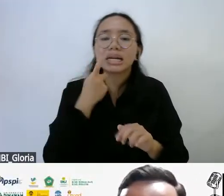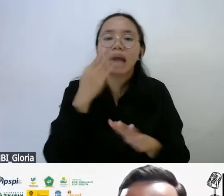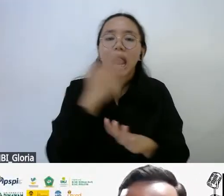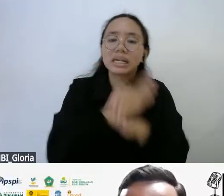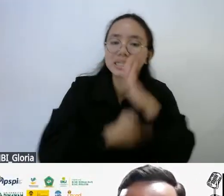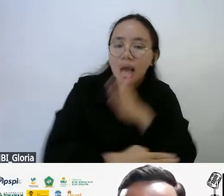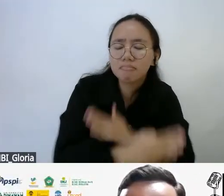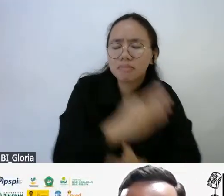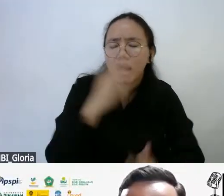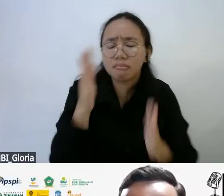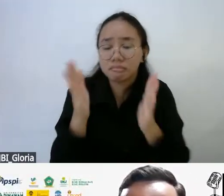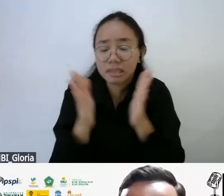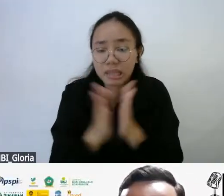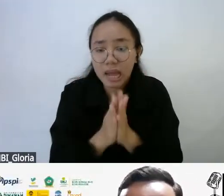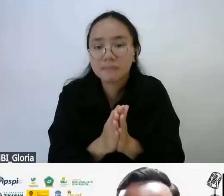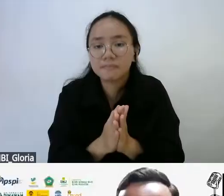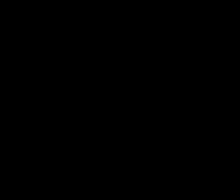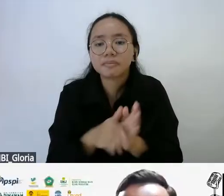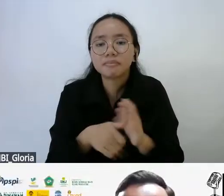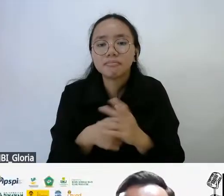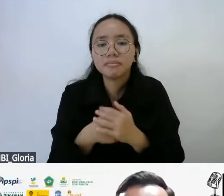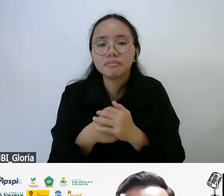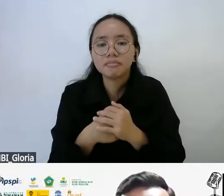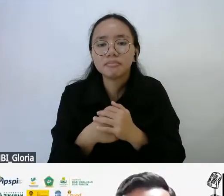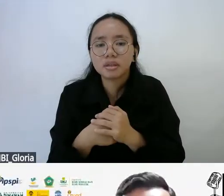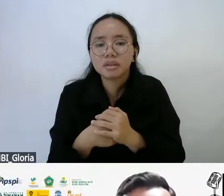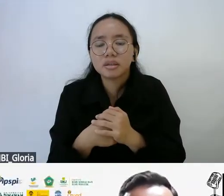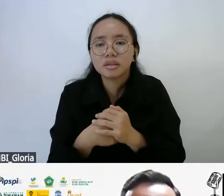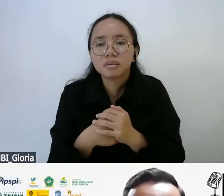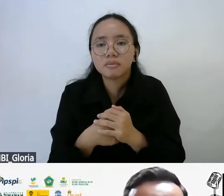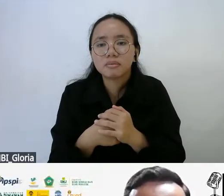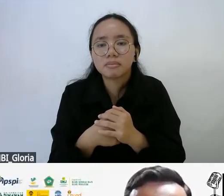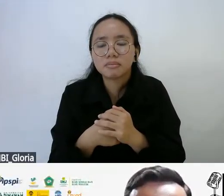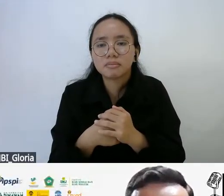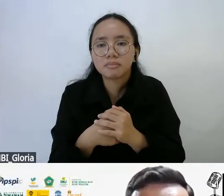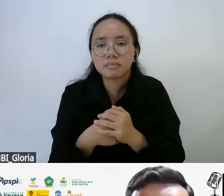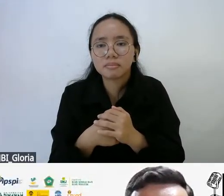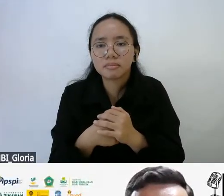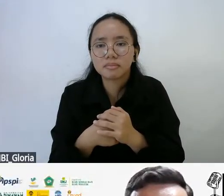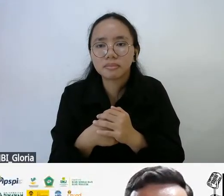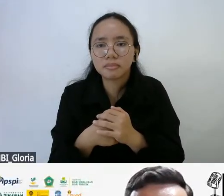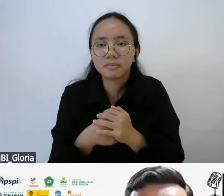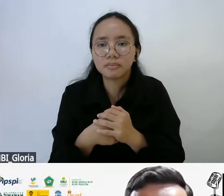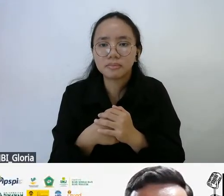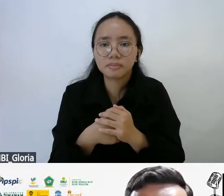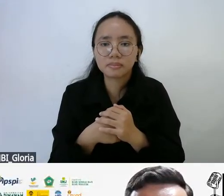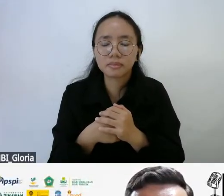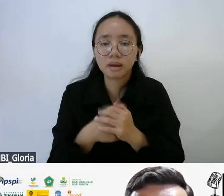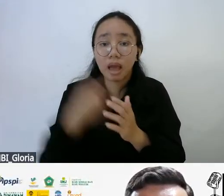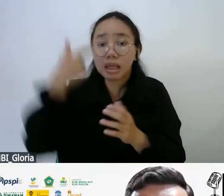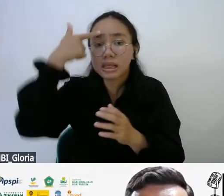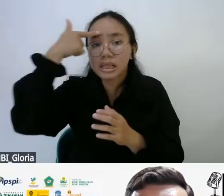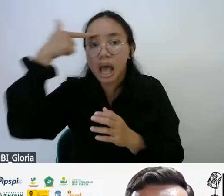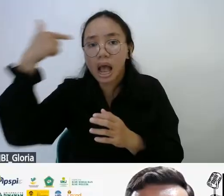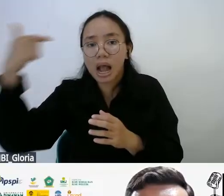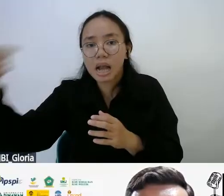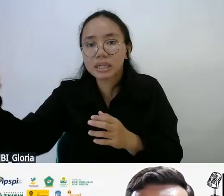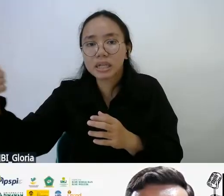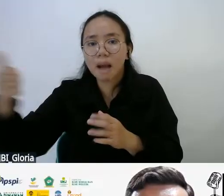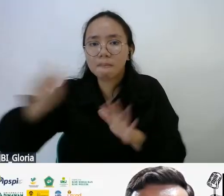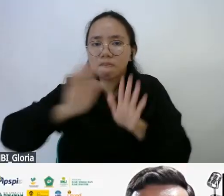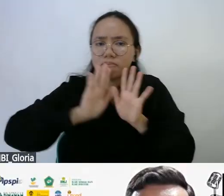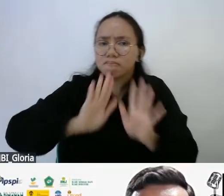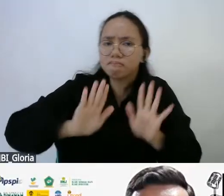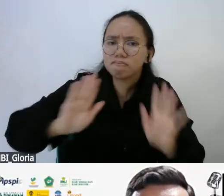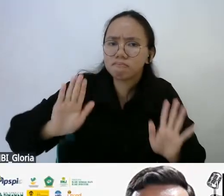the accommodations? Because we have medical school students who have disabilities. They often struggle because